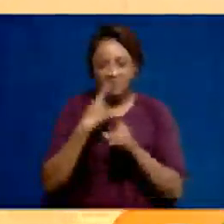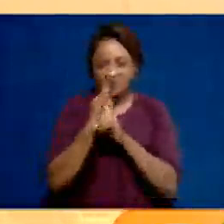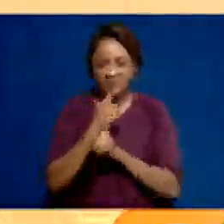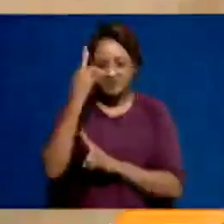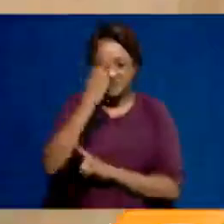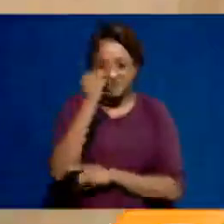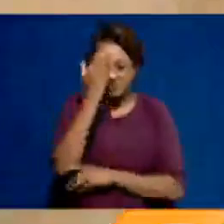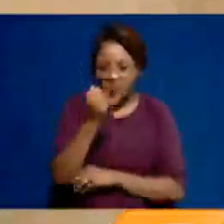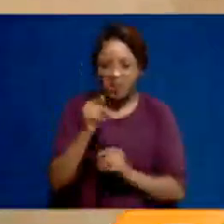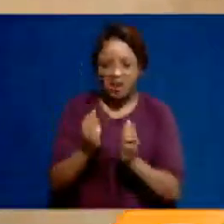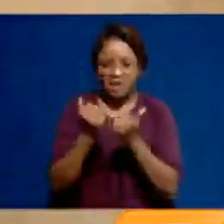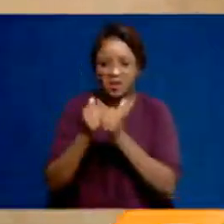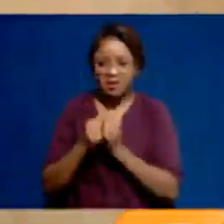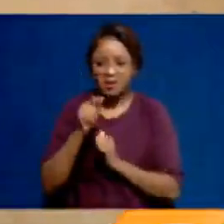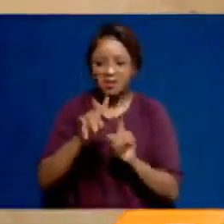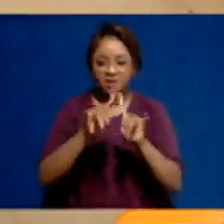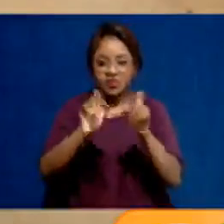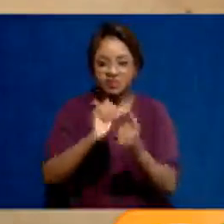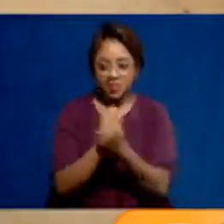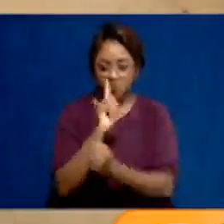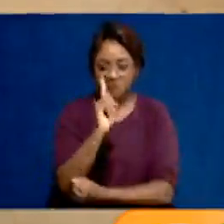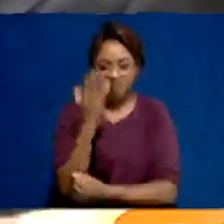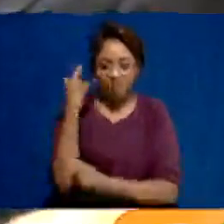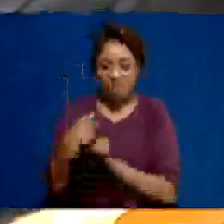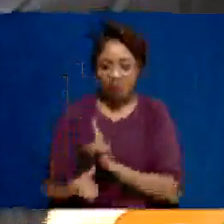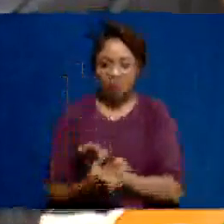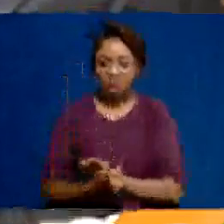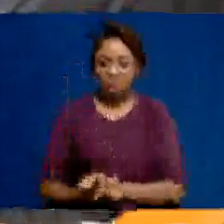kuhusu yaliyojiri kwenye mtihani wa kitaifa wa mwezi Novemba mwaka jana.